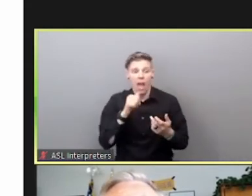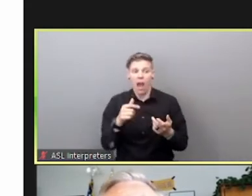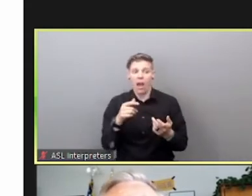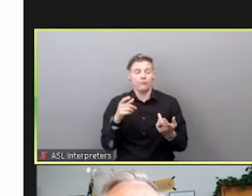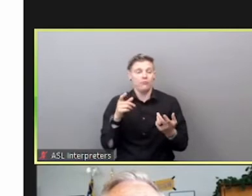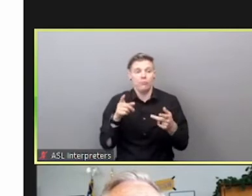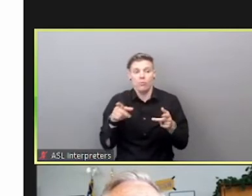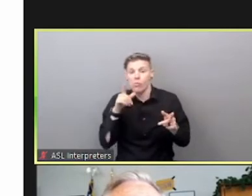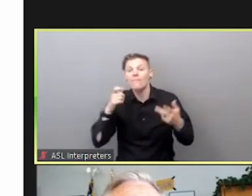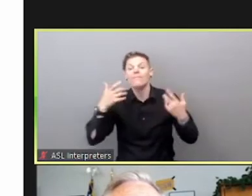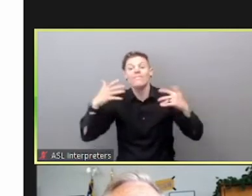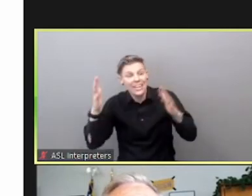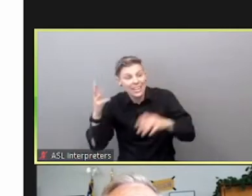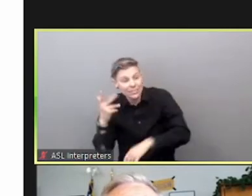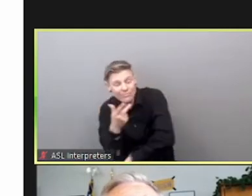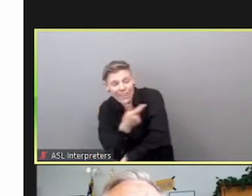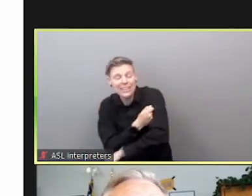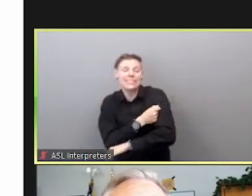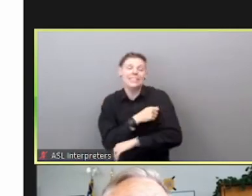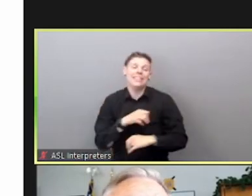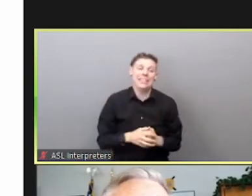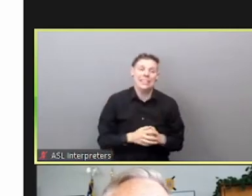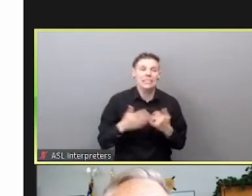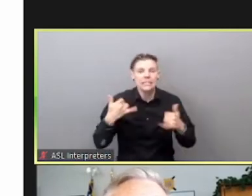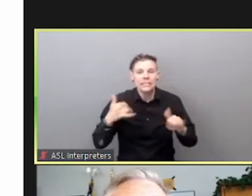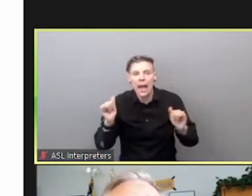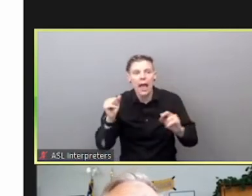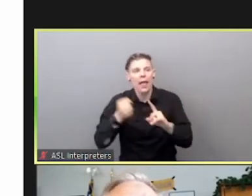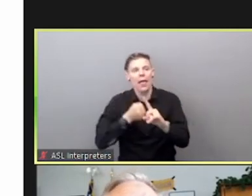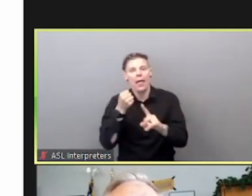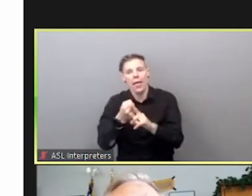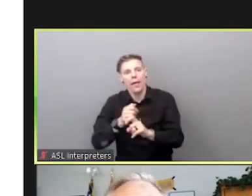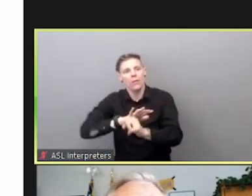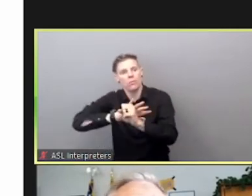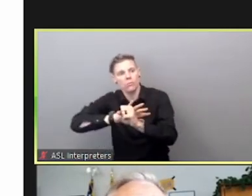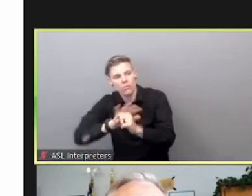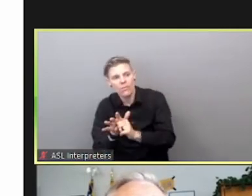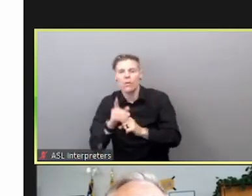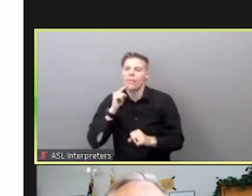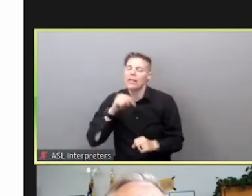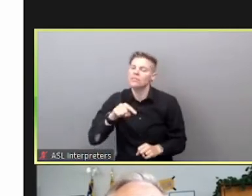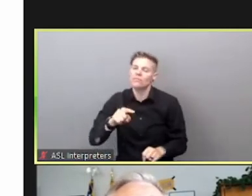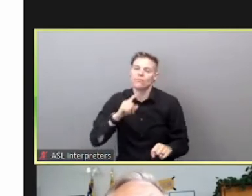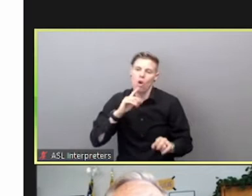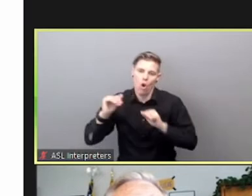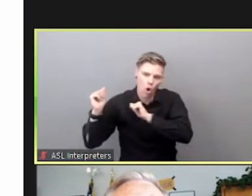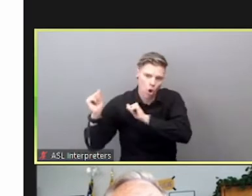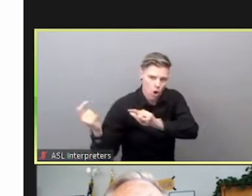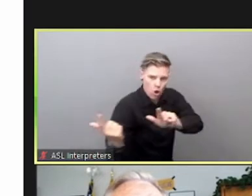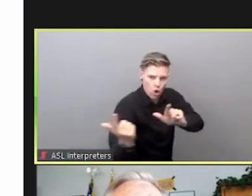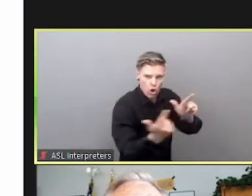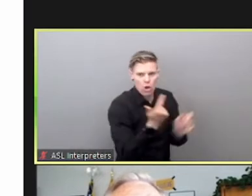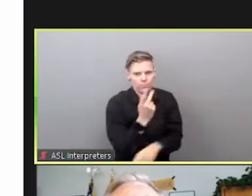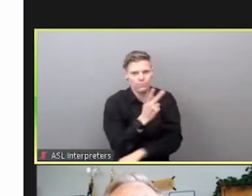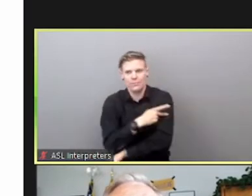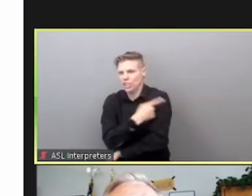COVID, which is much less frequent. This is for everyone. When hospital beds are full, they're full for everyone. Next slide,